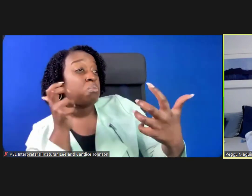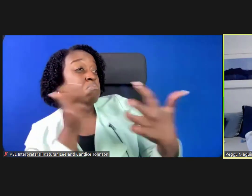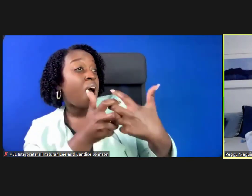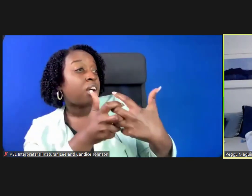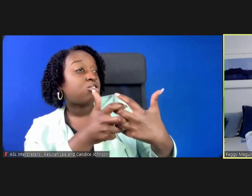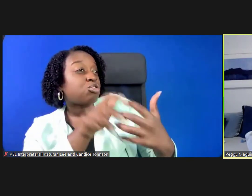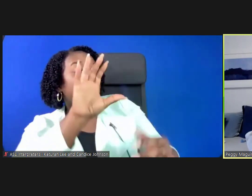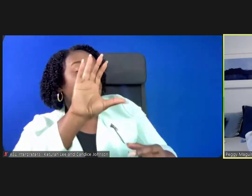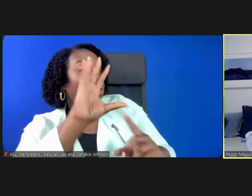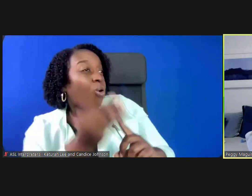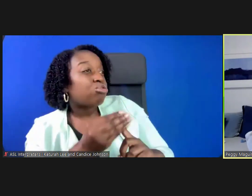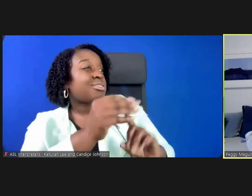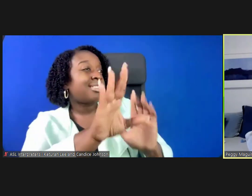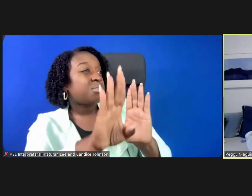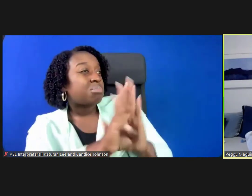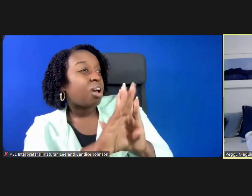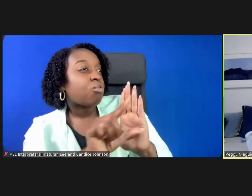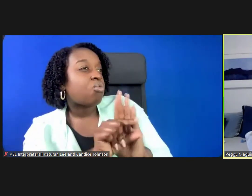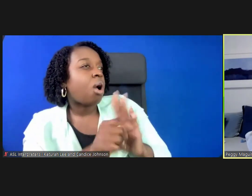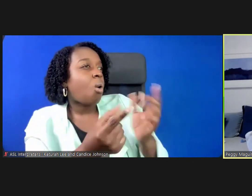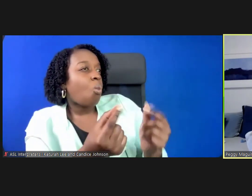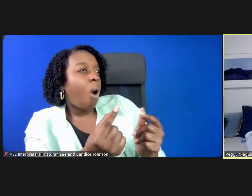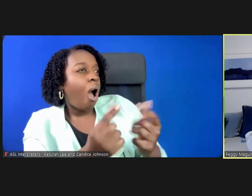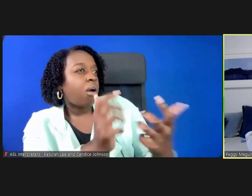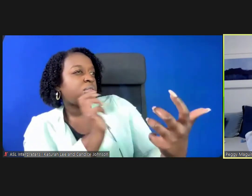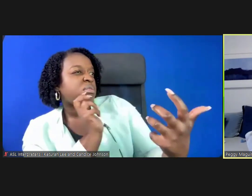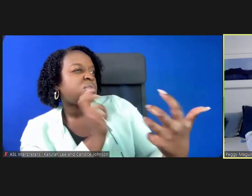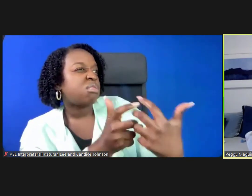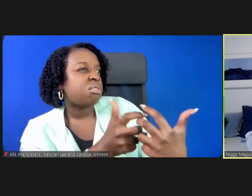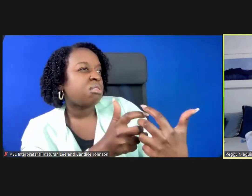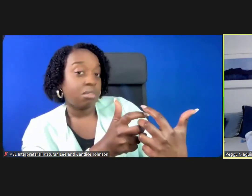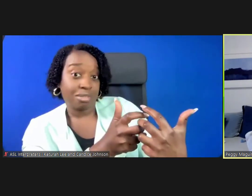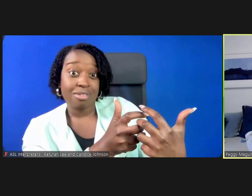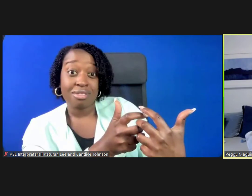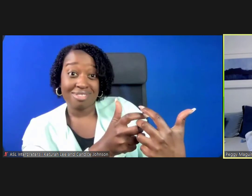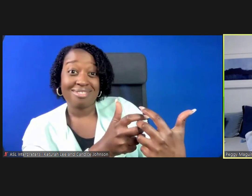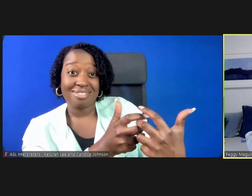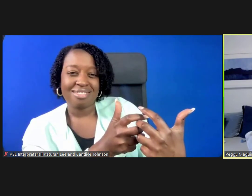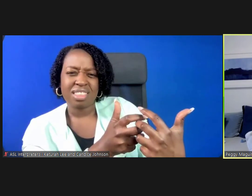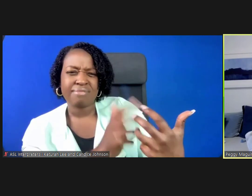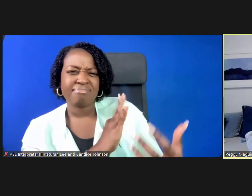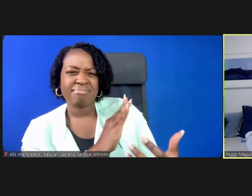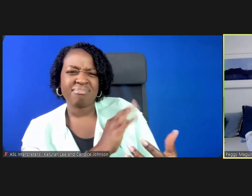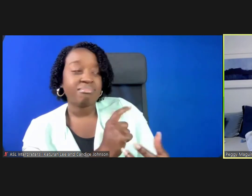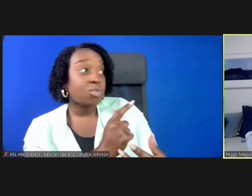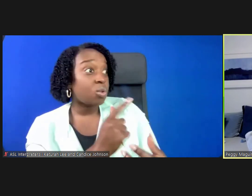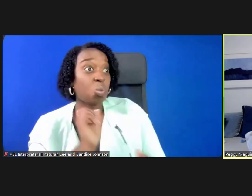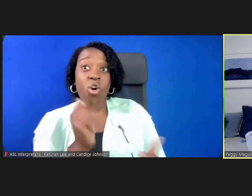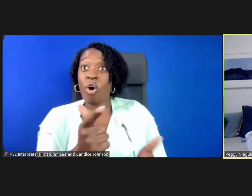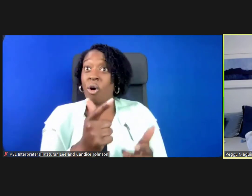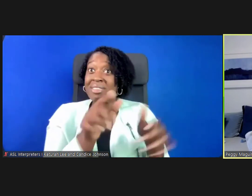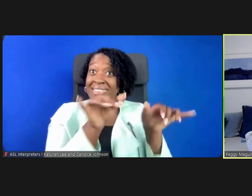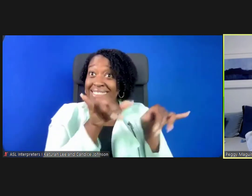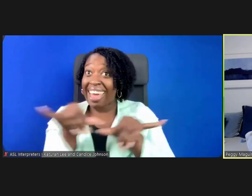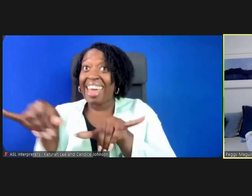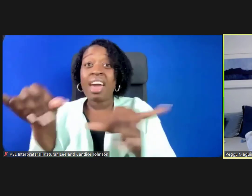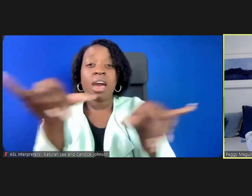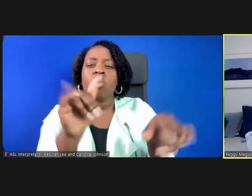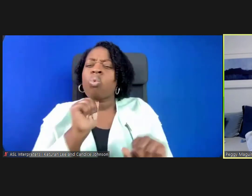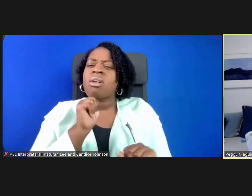about we are not all the same, and we need to have really,